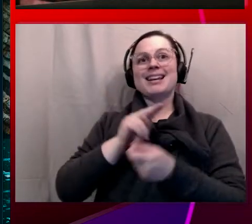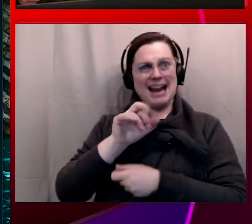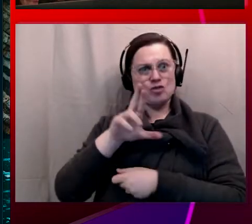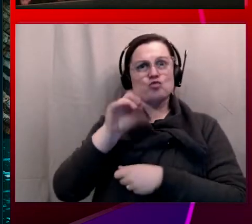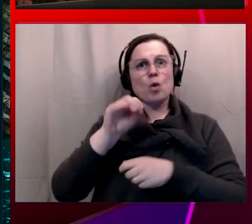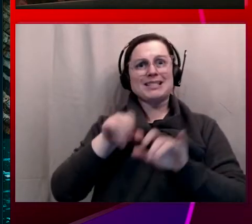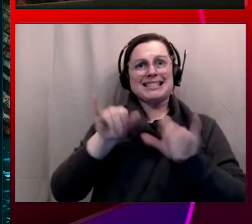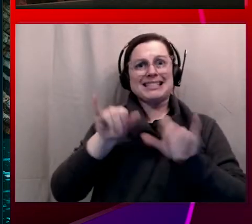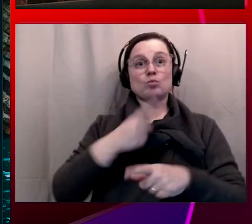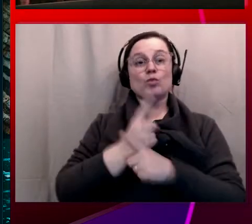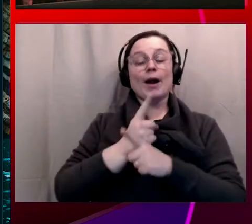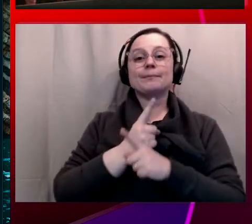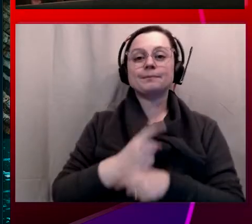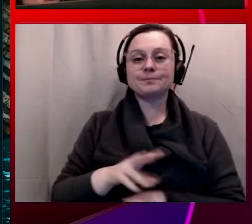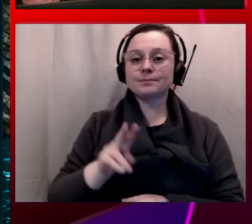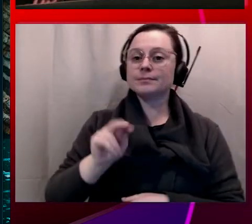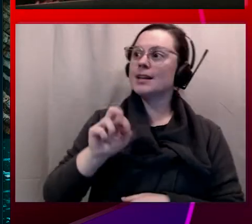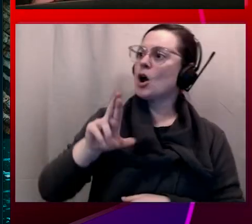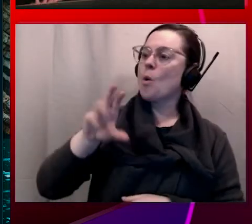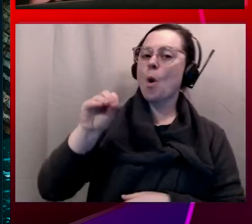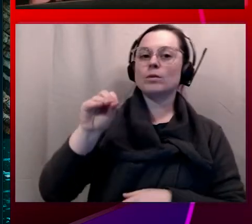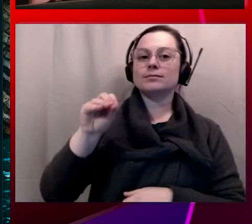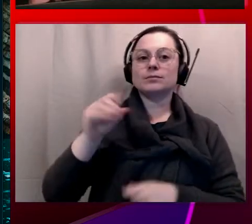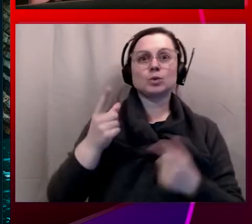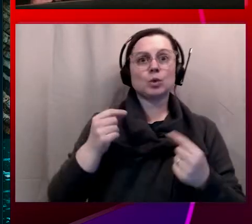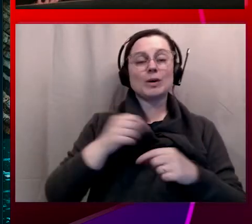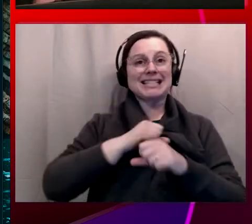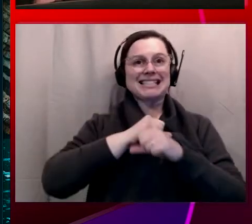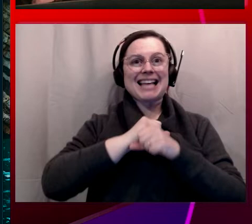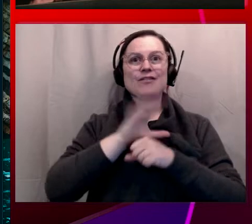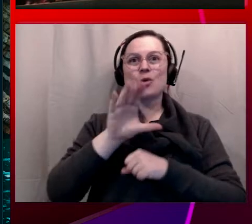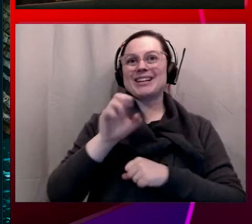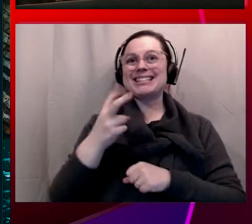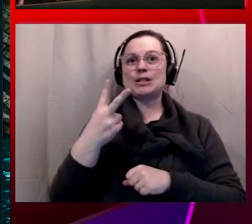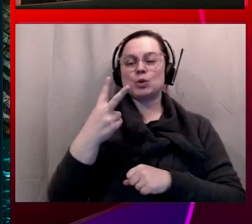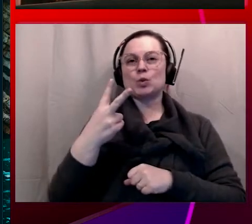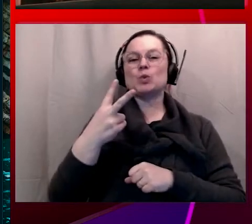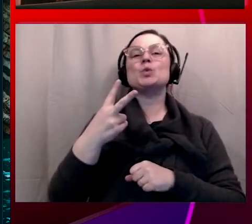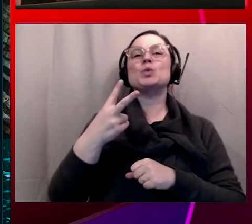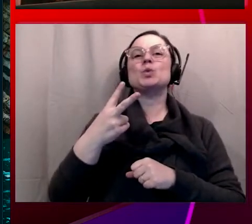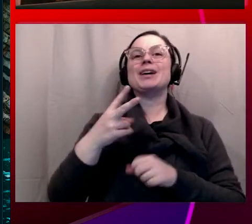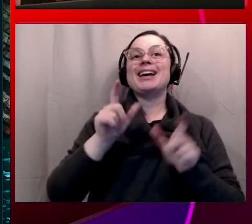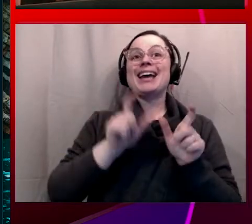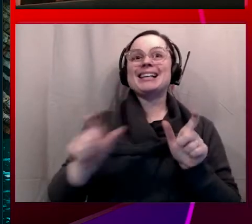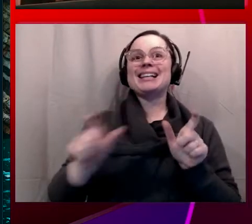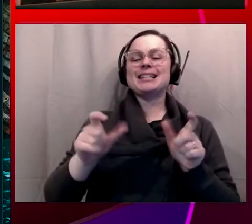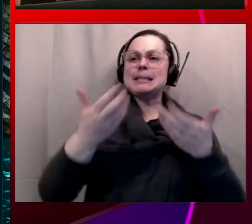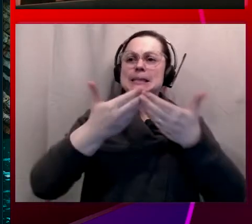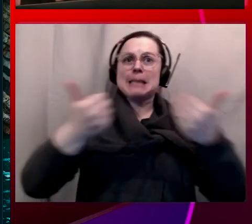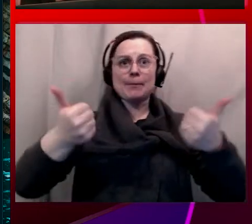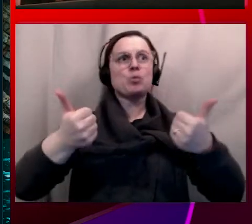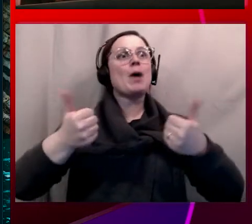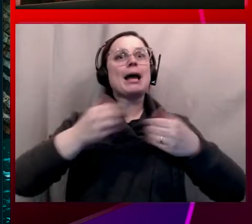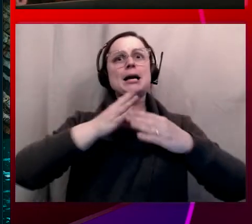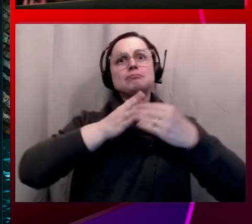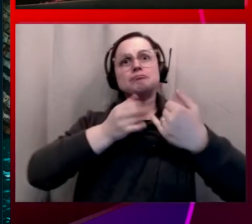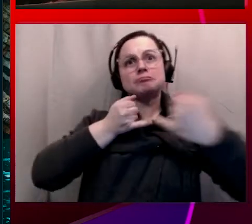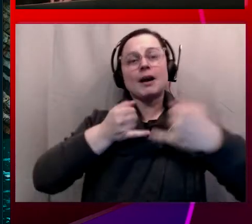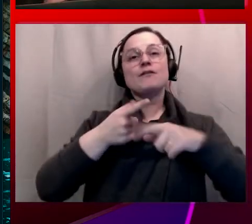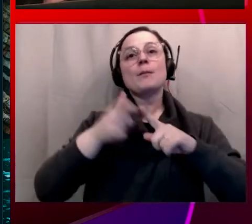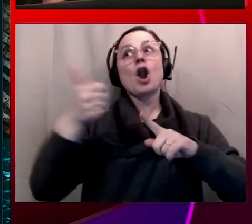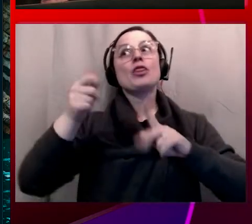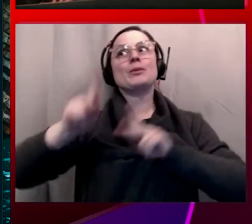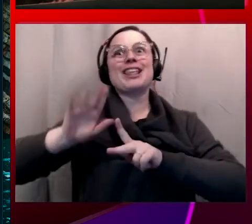And the Nitro system is the thing that safeguards your EC2 instance in the cloud from somebody else's EC2 instance in the cloud. Separation, yeah. A